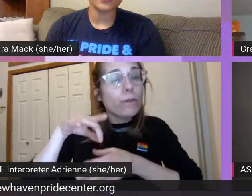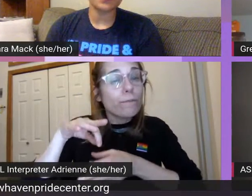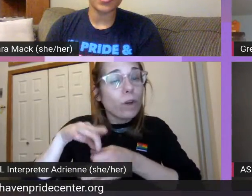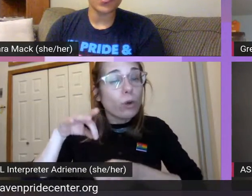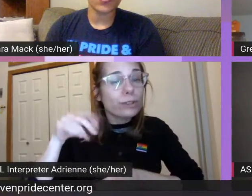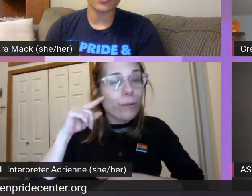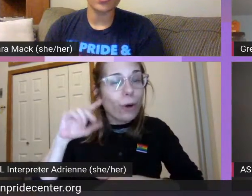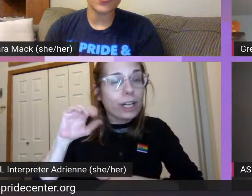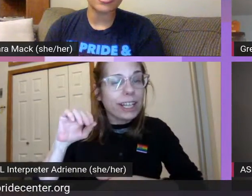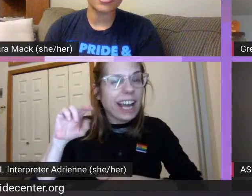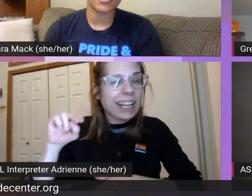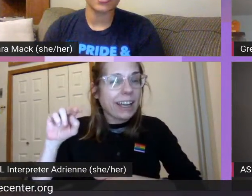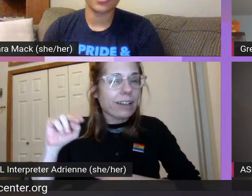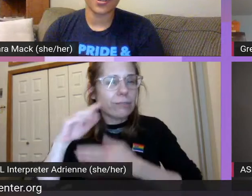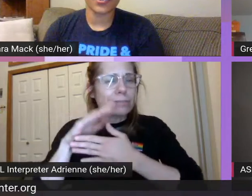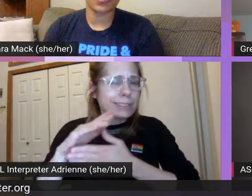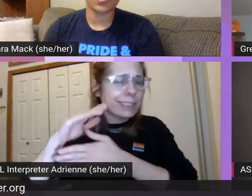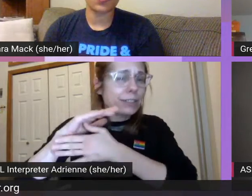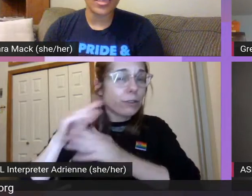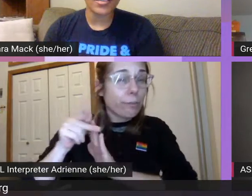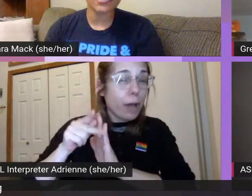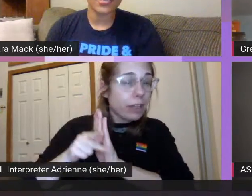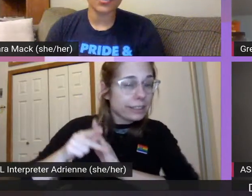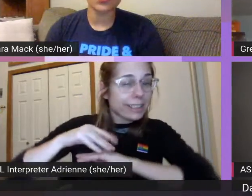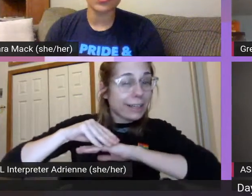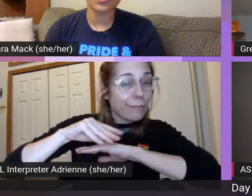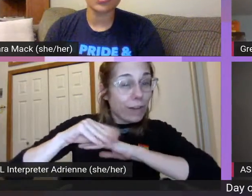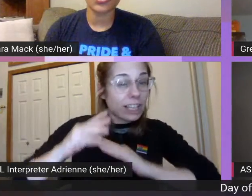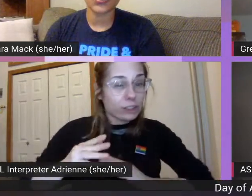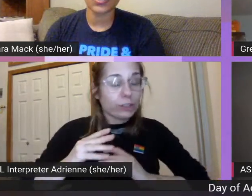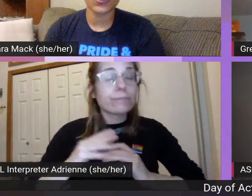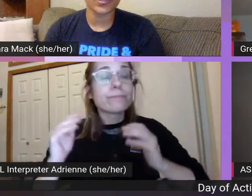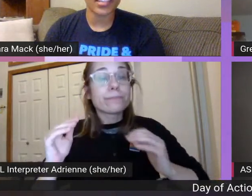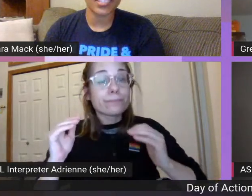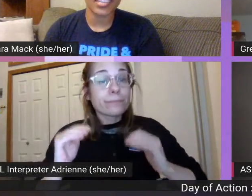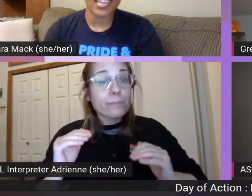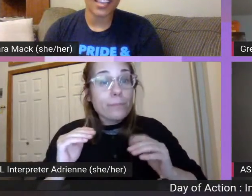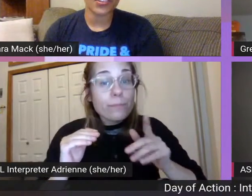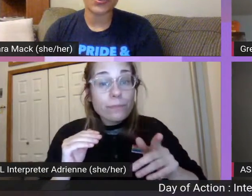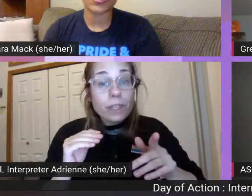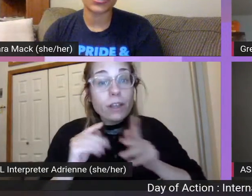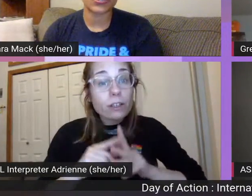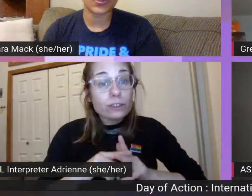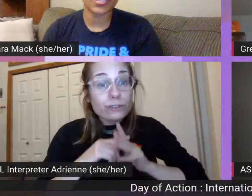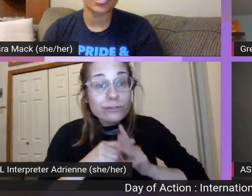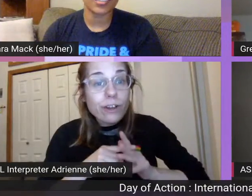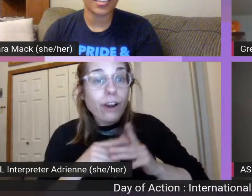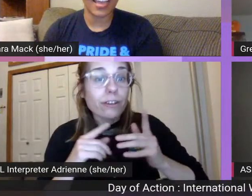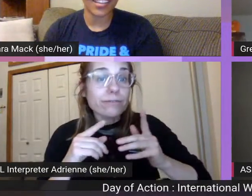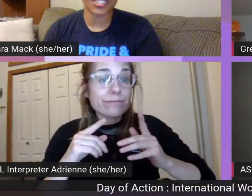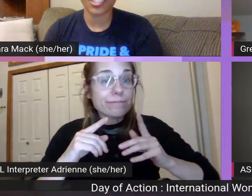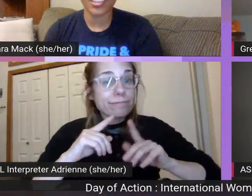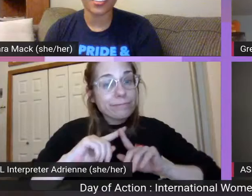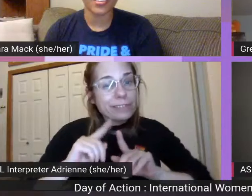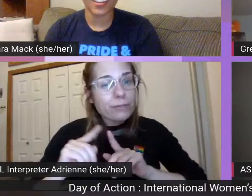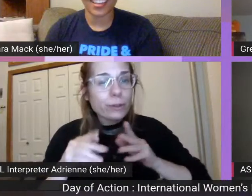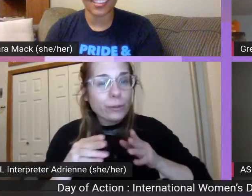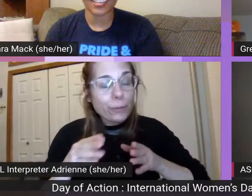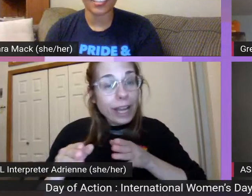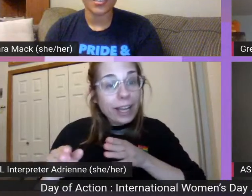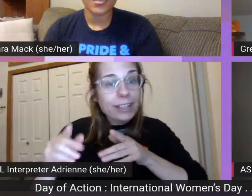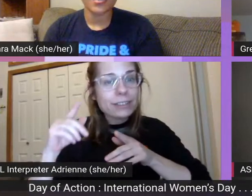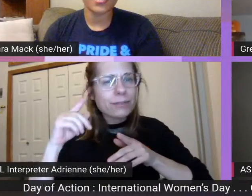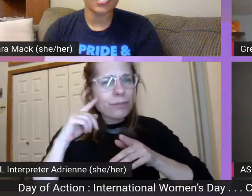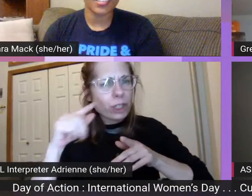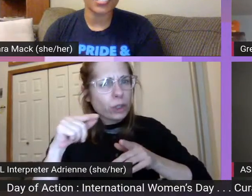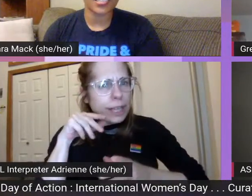In just a minute, we are going to get started with ways that you can use your queer identity and your queer story to take action in